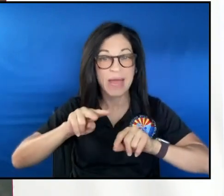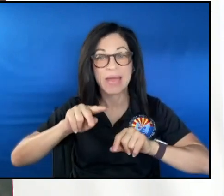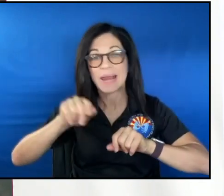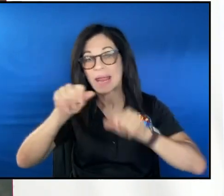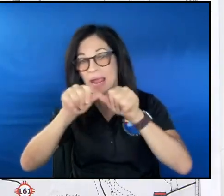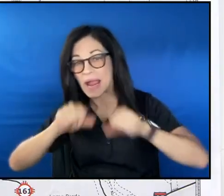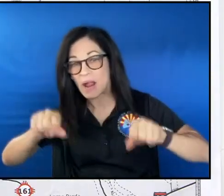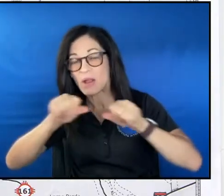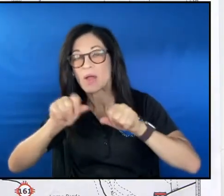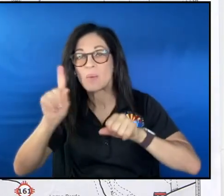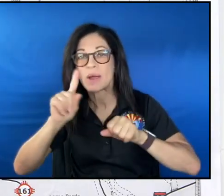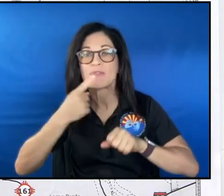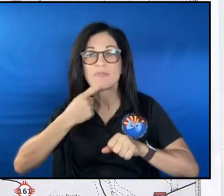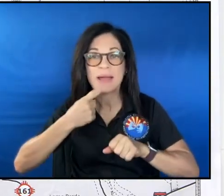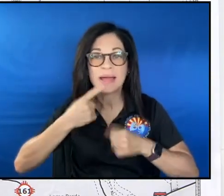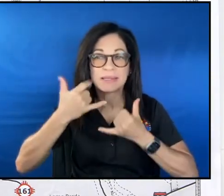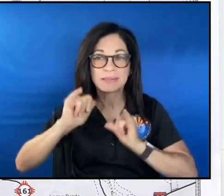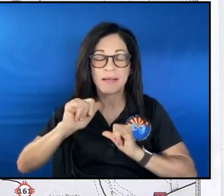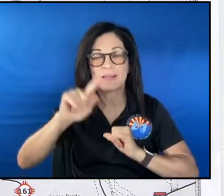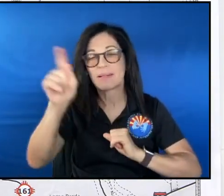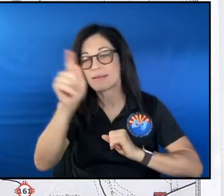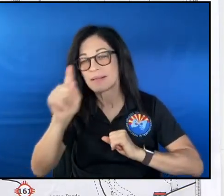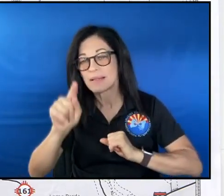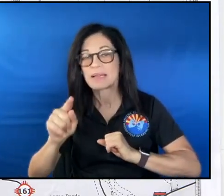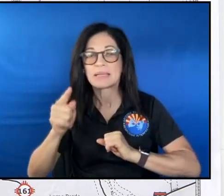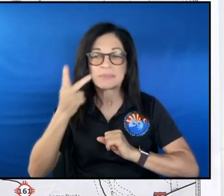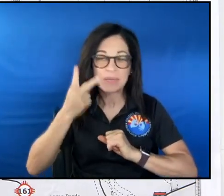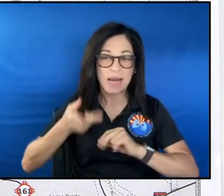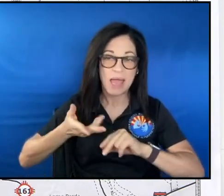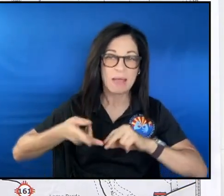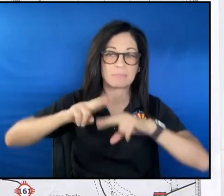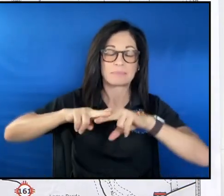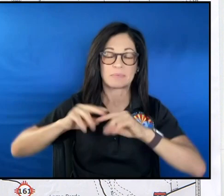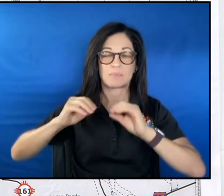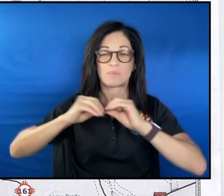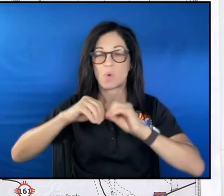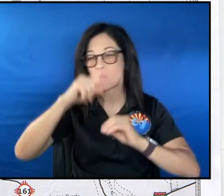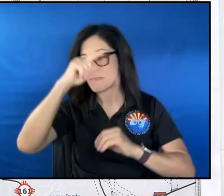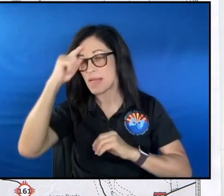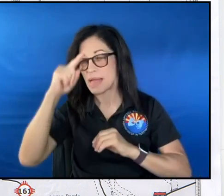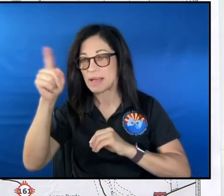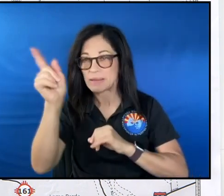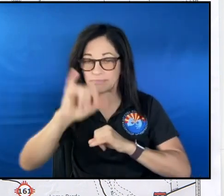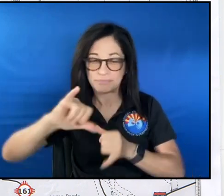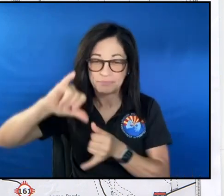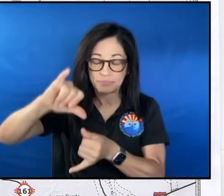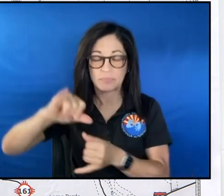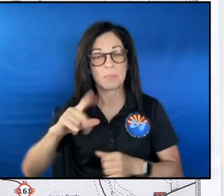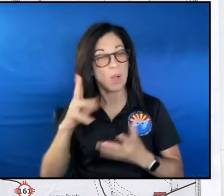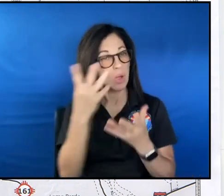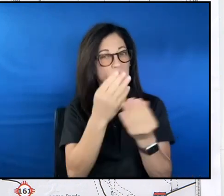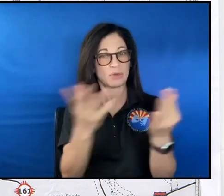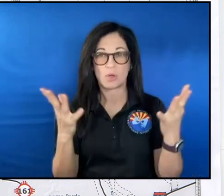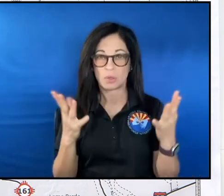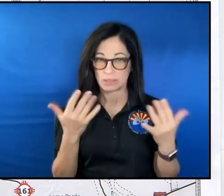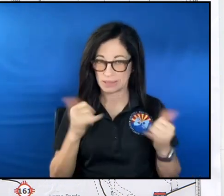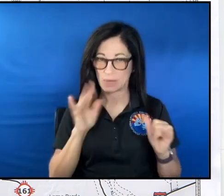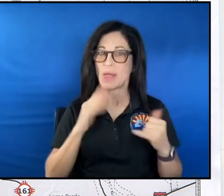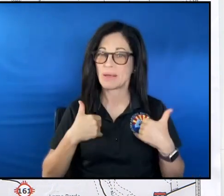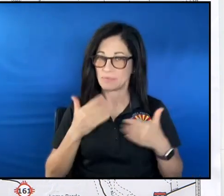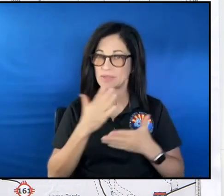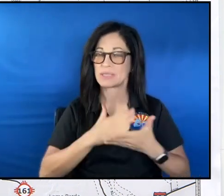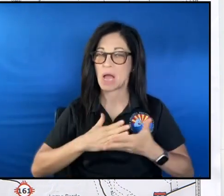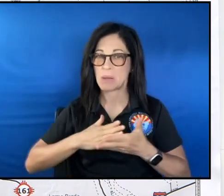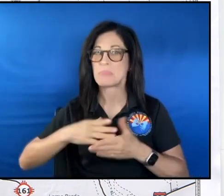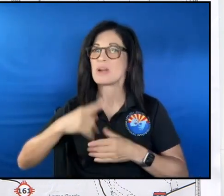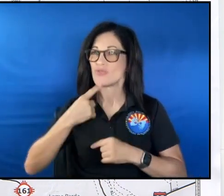containment. Just to let the public know, you know, there's still going to be some areas that are going to be open, because it's a lot of steep, nasty